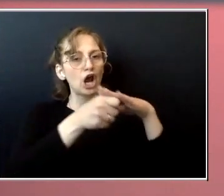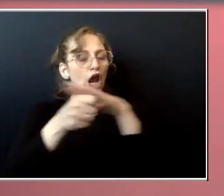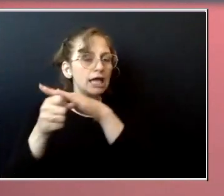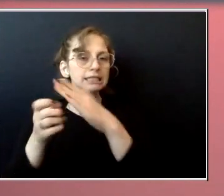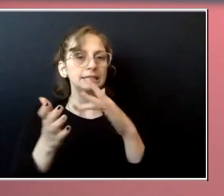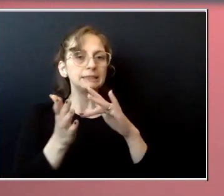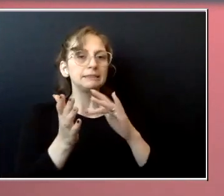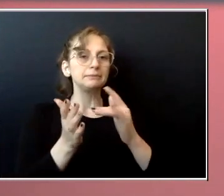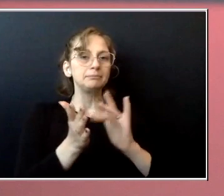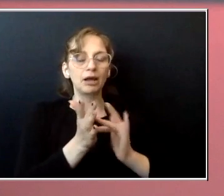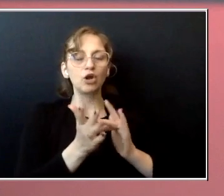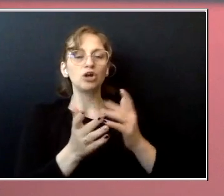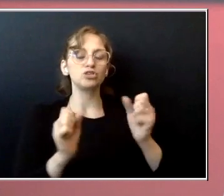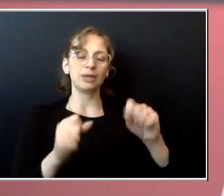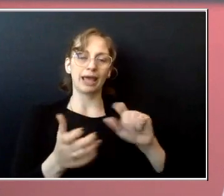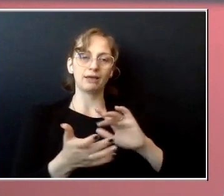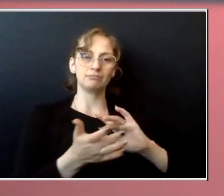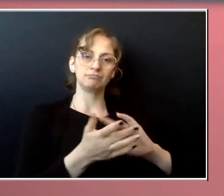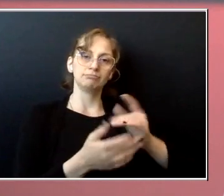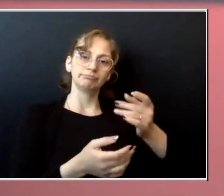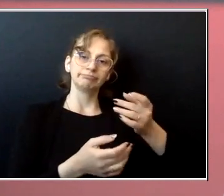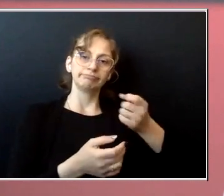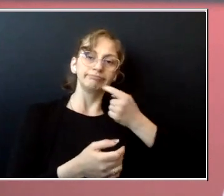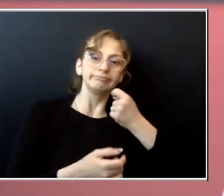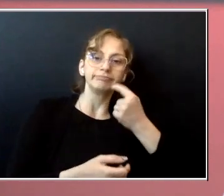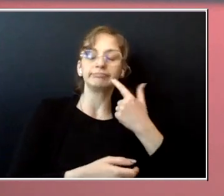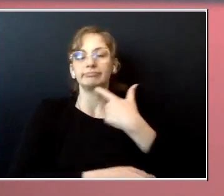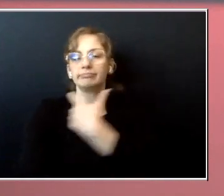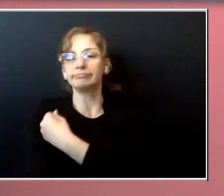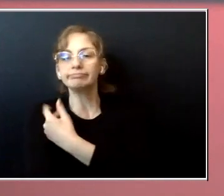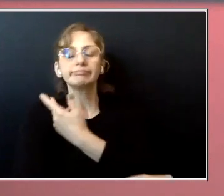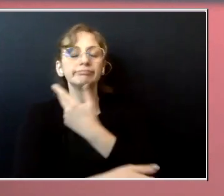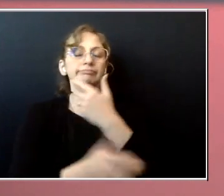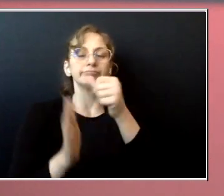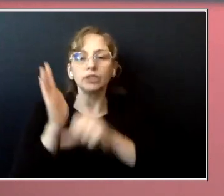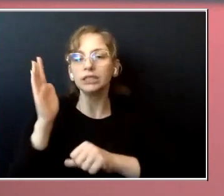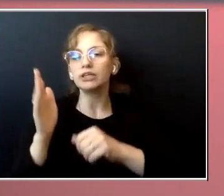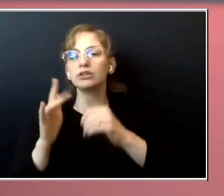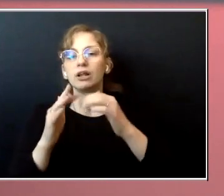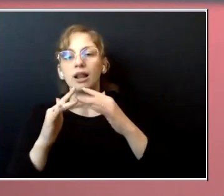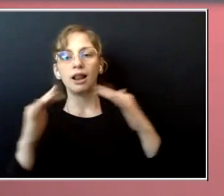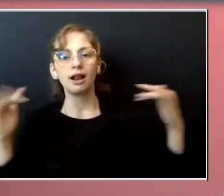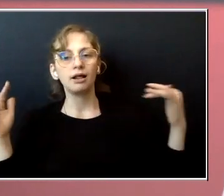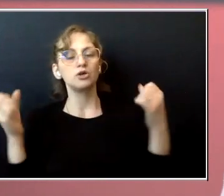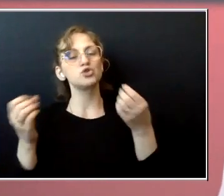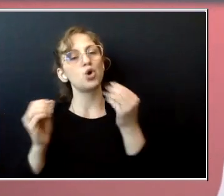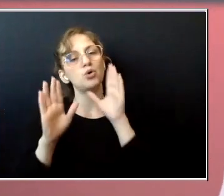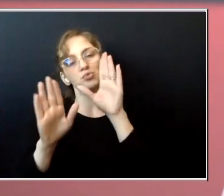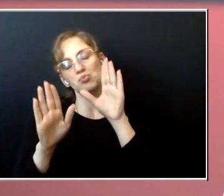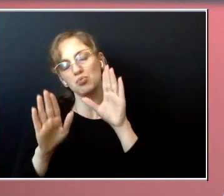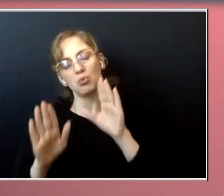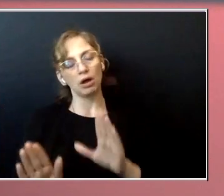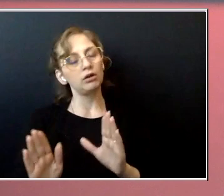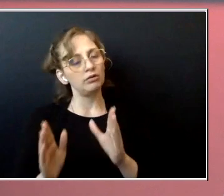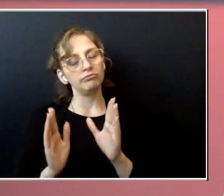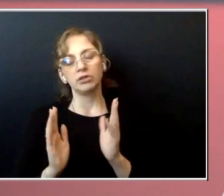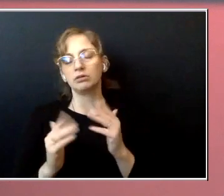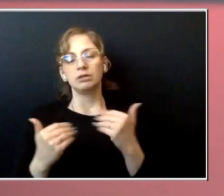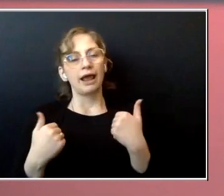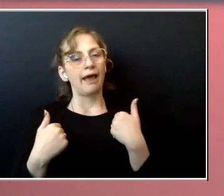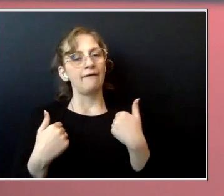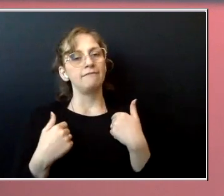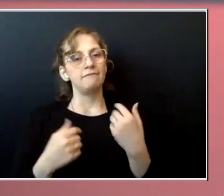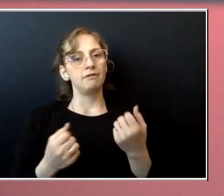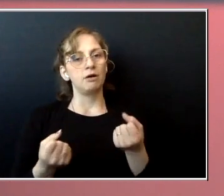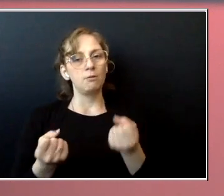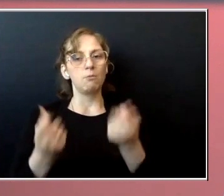thinners, there's procedures you can do. So it's a really great value to have a multidisciplinary approach, which is where medicine is going. And we're